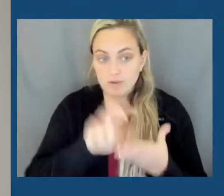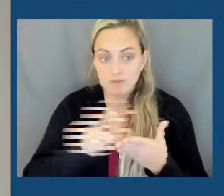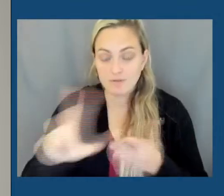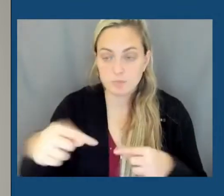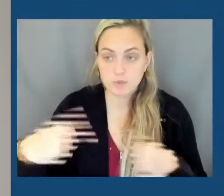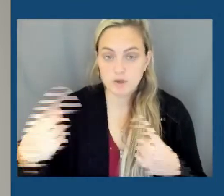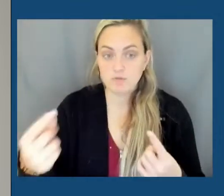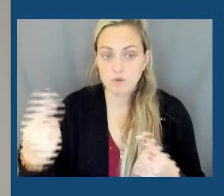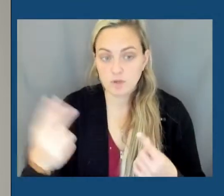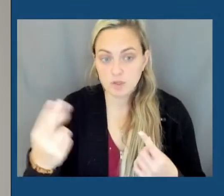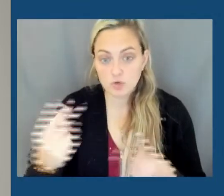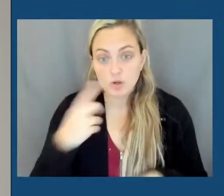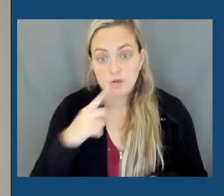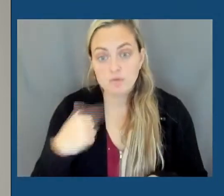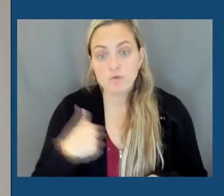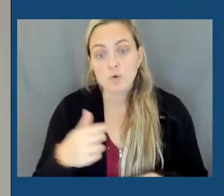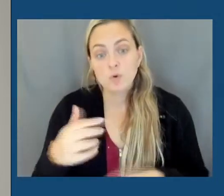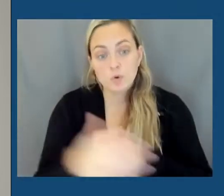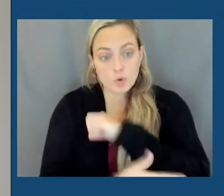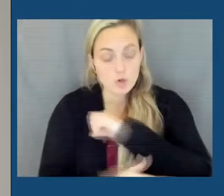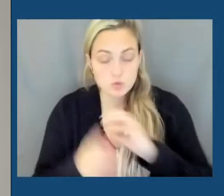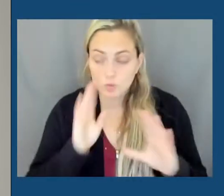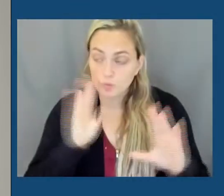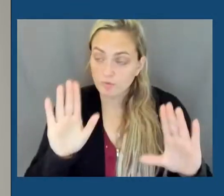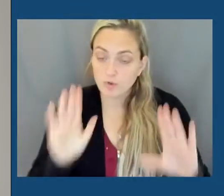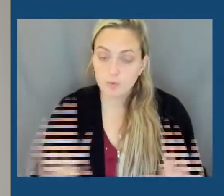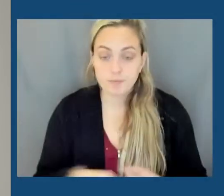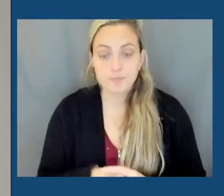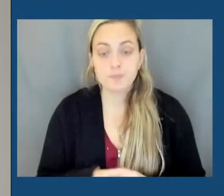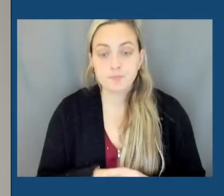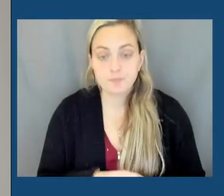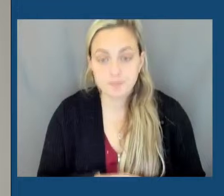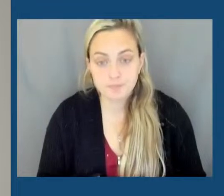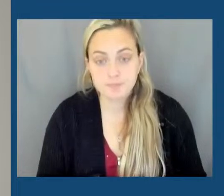of our country. It's going to be phenomenal.